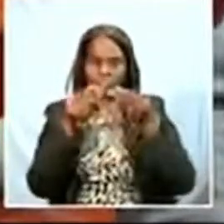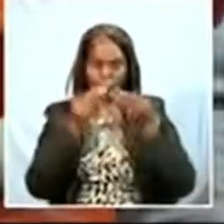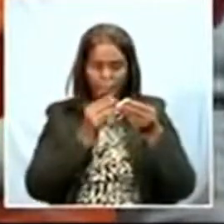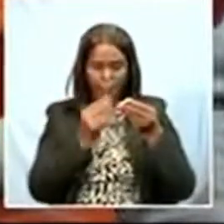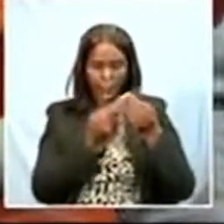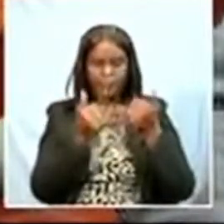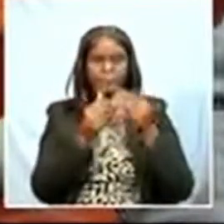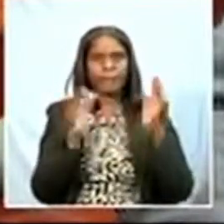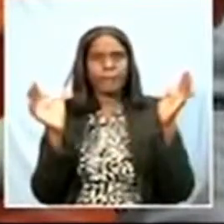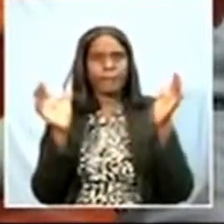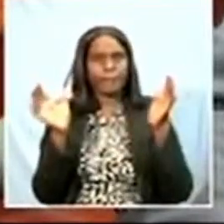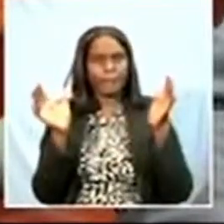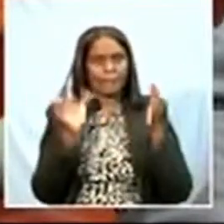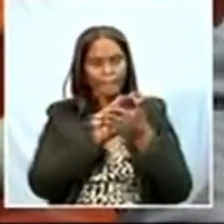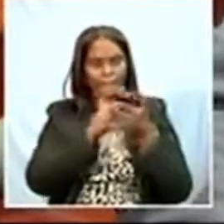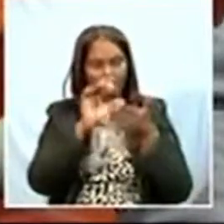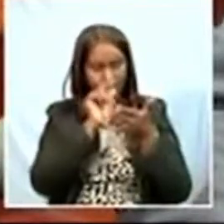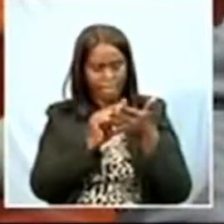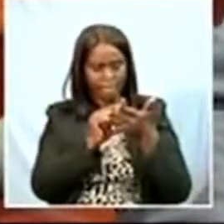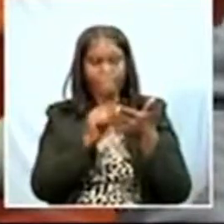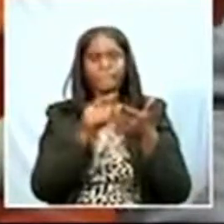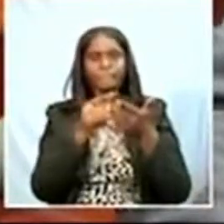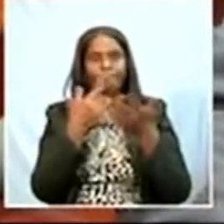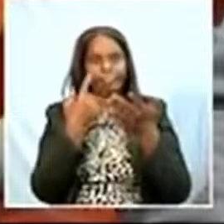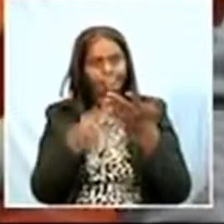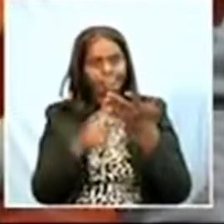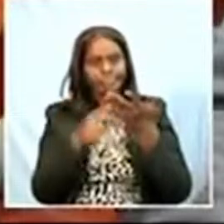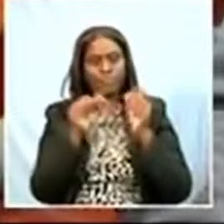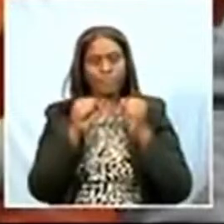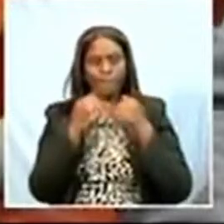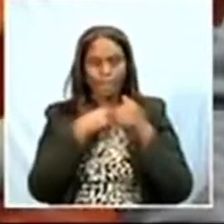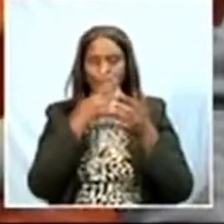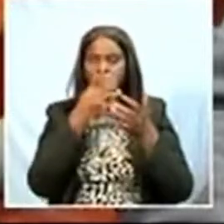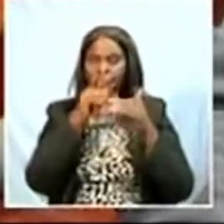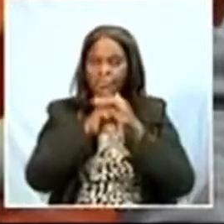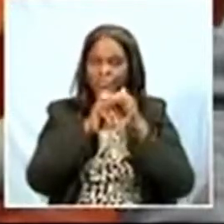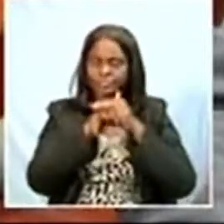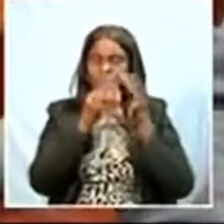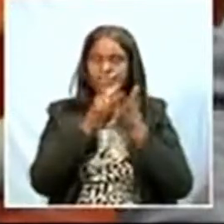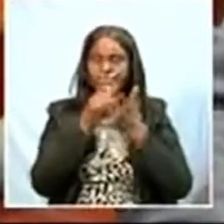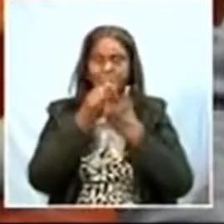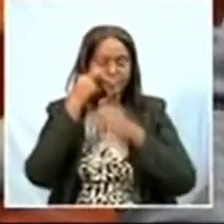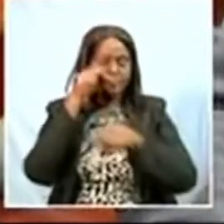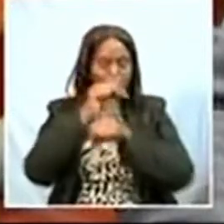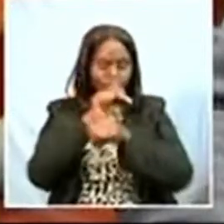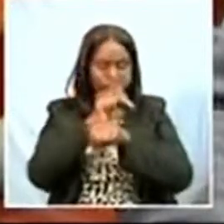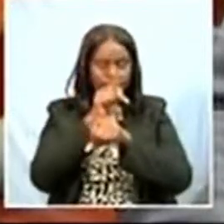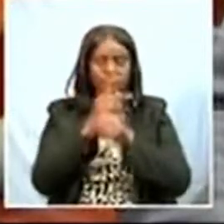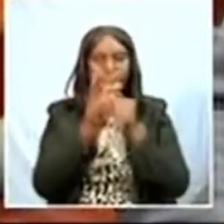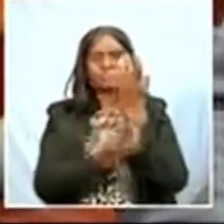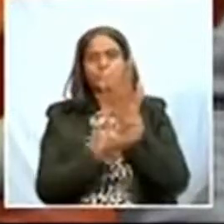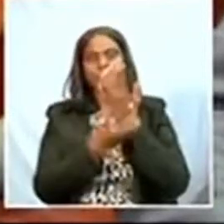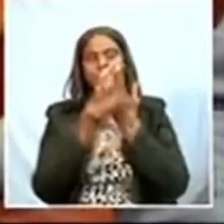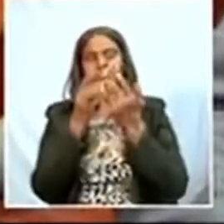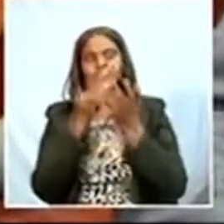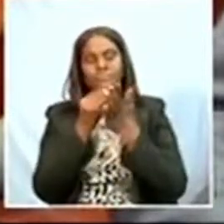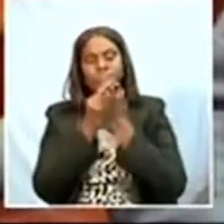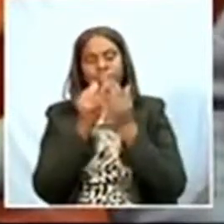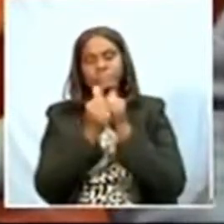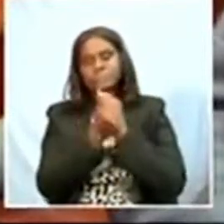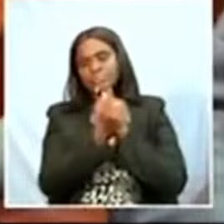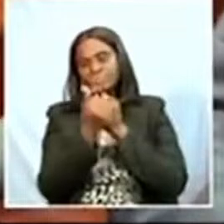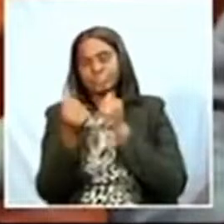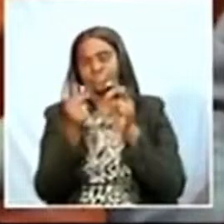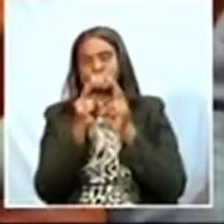a choice really as to where we can access this financing for projects, for development financing, and many others.